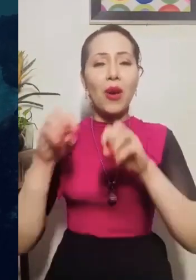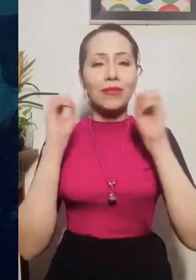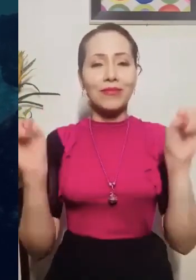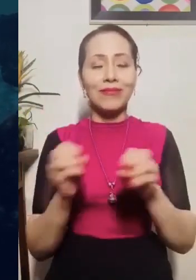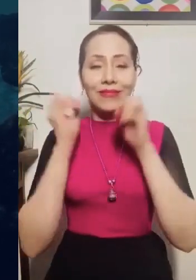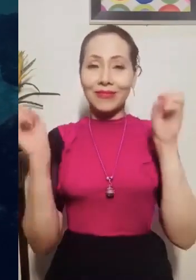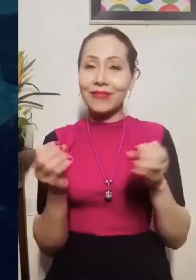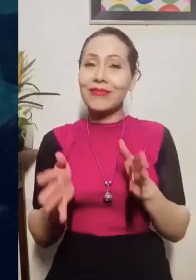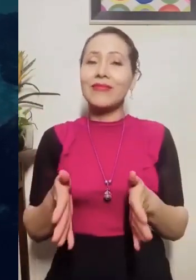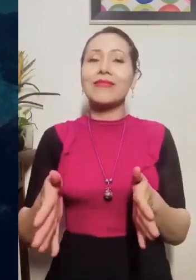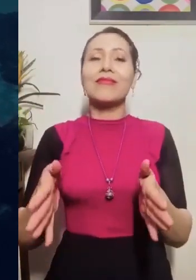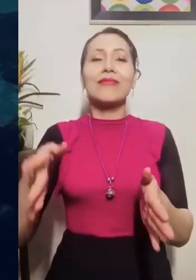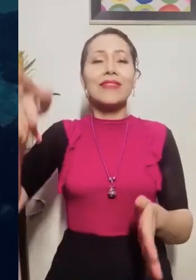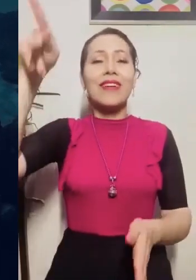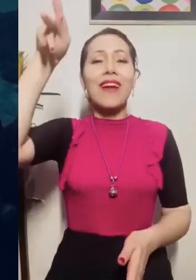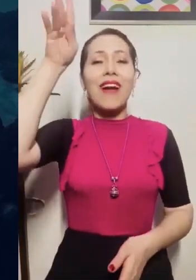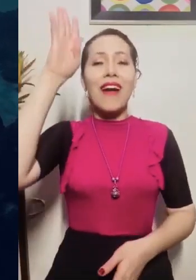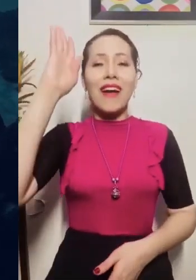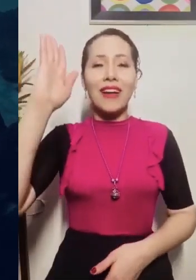oh